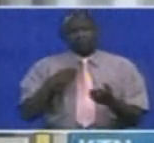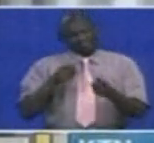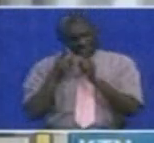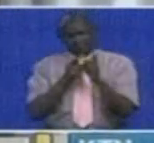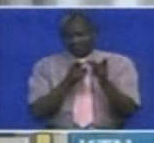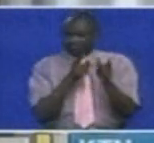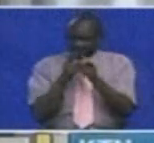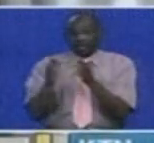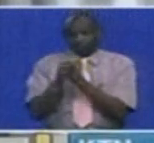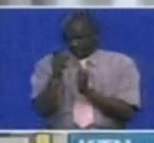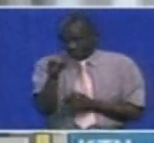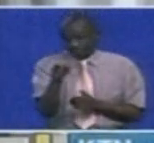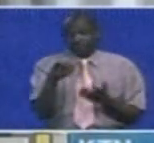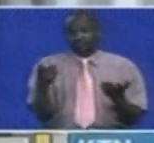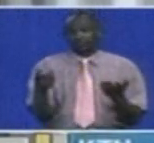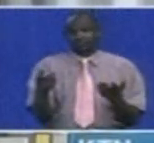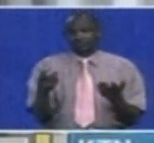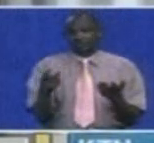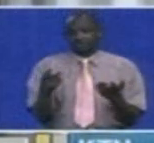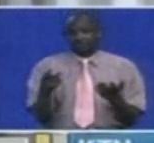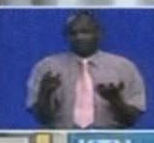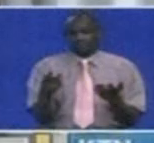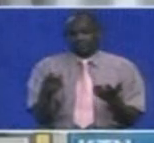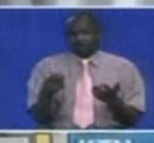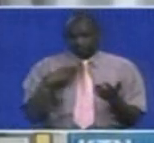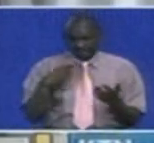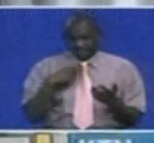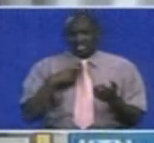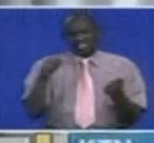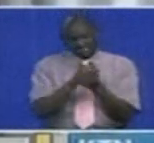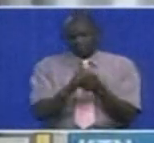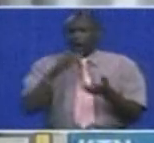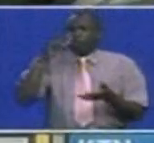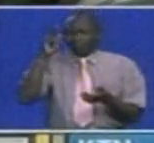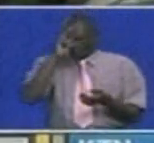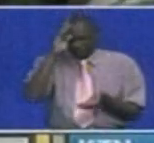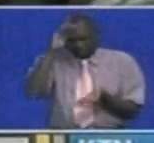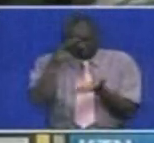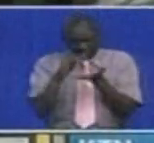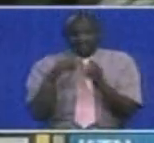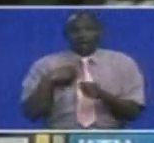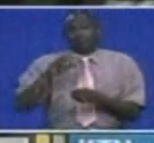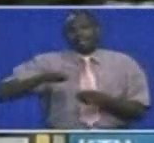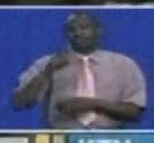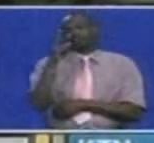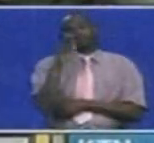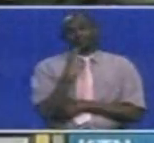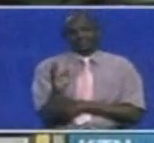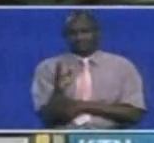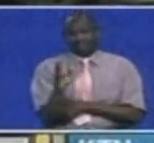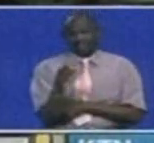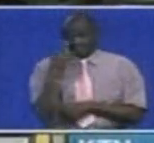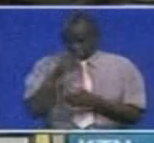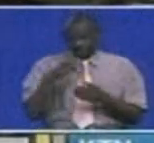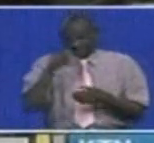Kwa hile wezo ambayo tulukua tunahitajika, tumeisha, tumebaki watu mbili. The Turkana KPR were disarmed